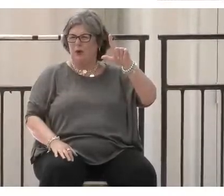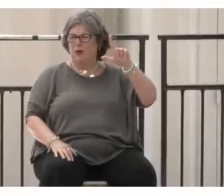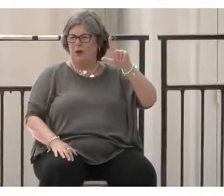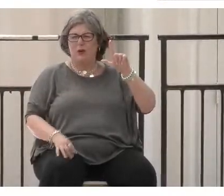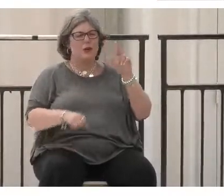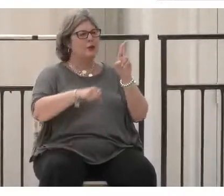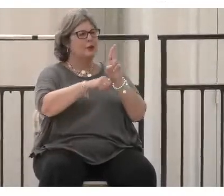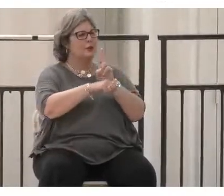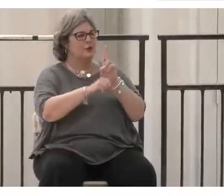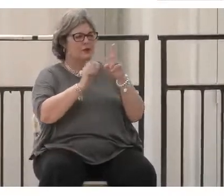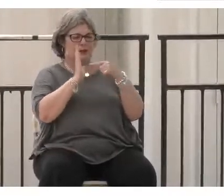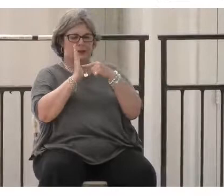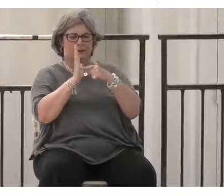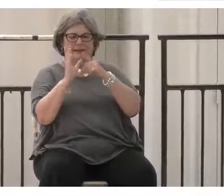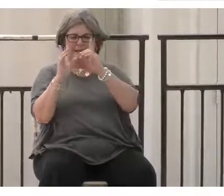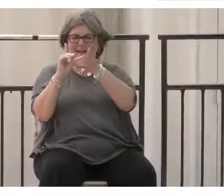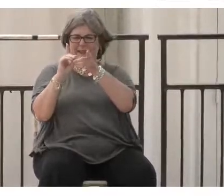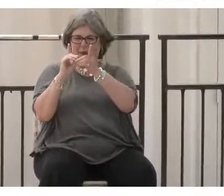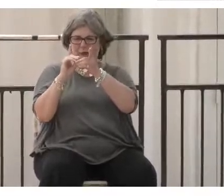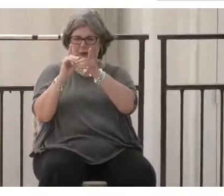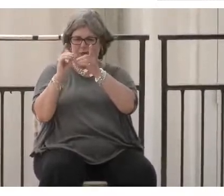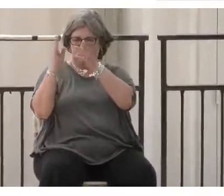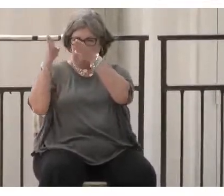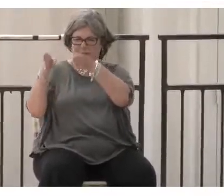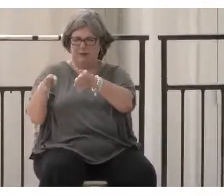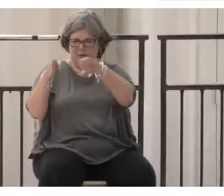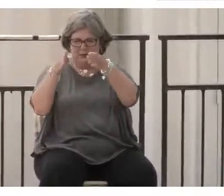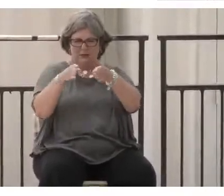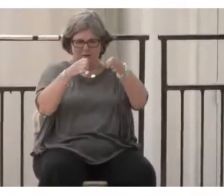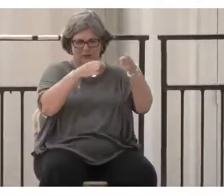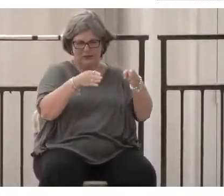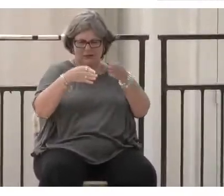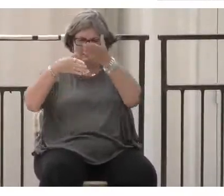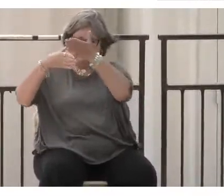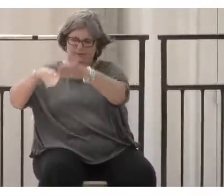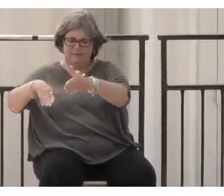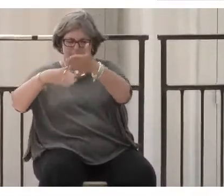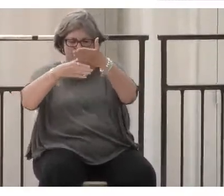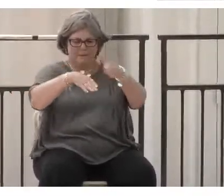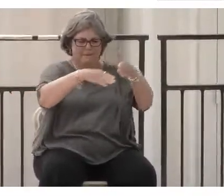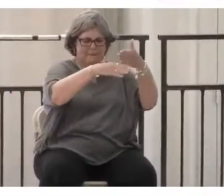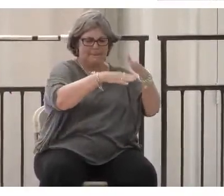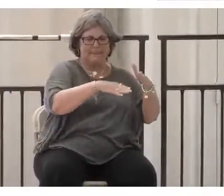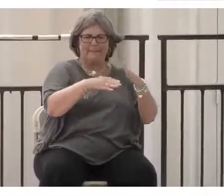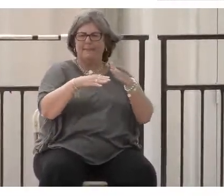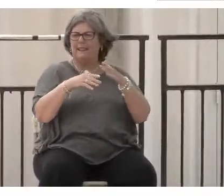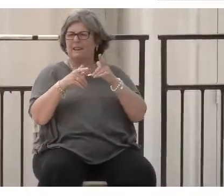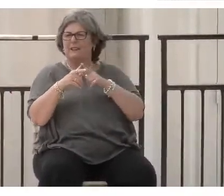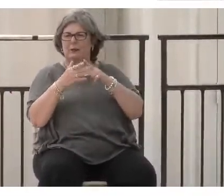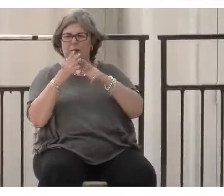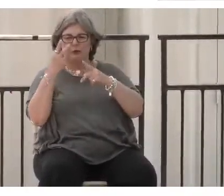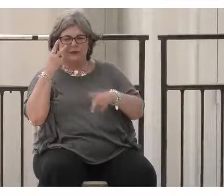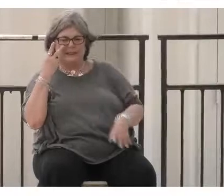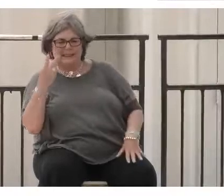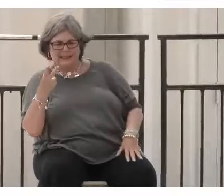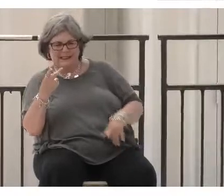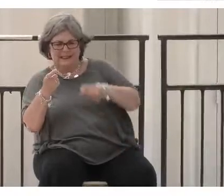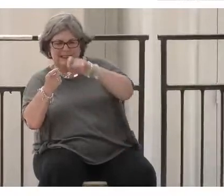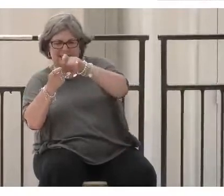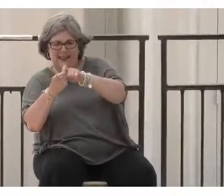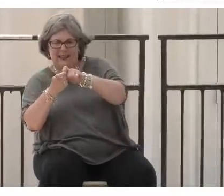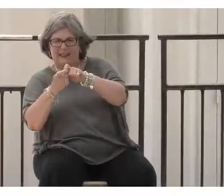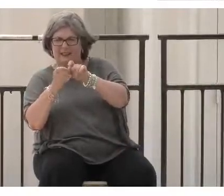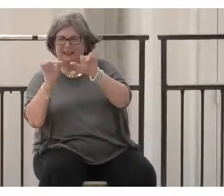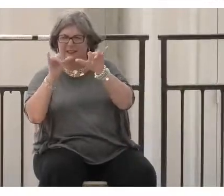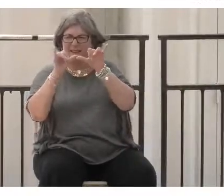use the model, the digital model, and slice it and represent it at 1-to-1. So if you go and see it, what you see is actually the scale